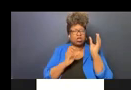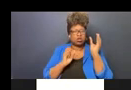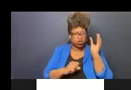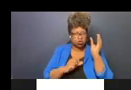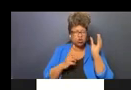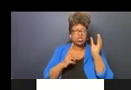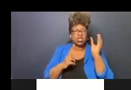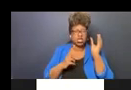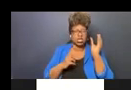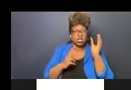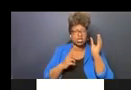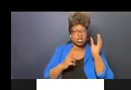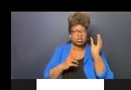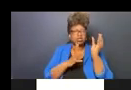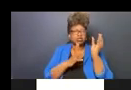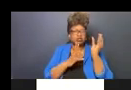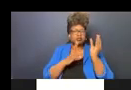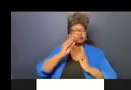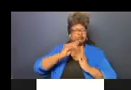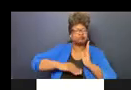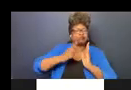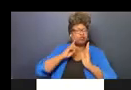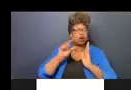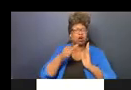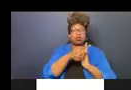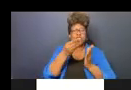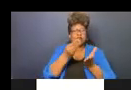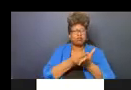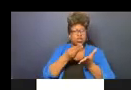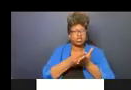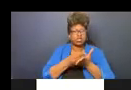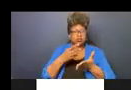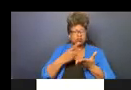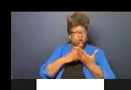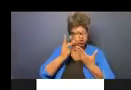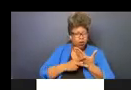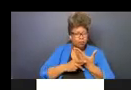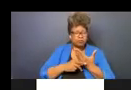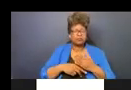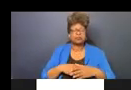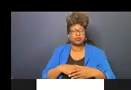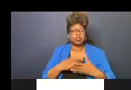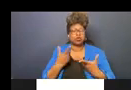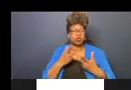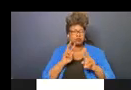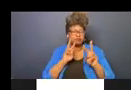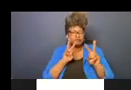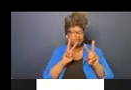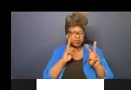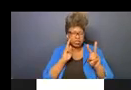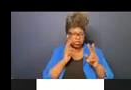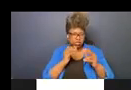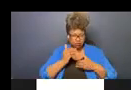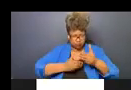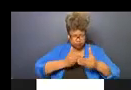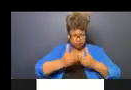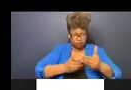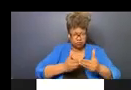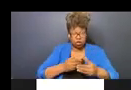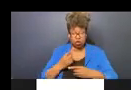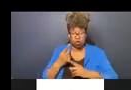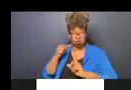with other funding programs. So we're really hoping to see these move forward. And we'll talk about one of these in a little bit more detail